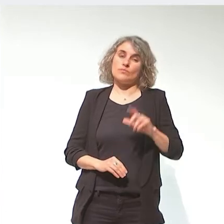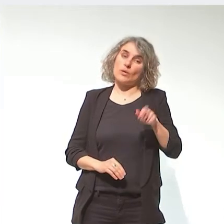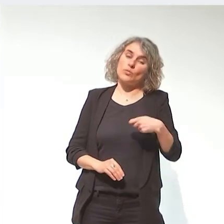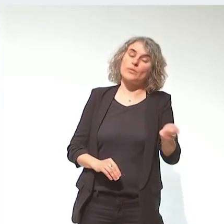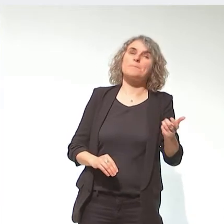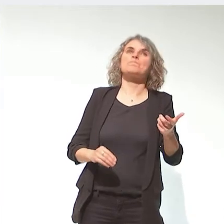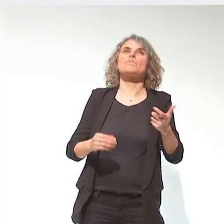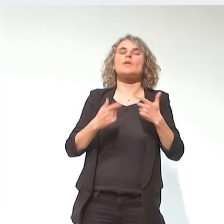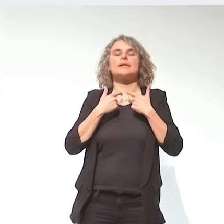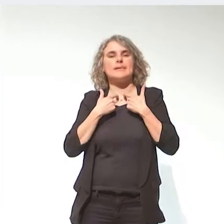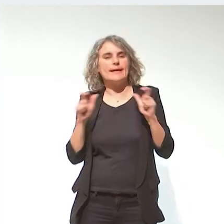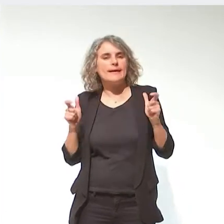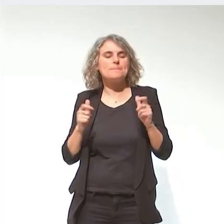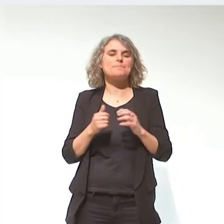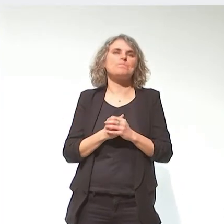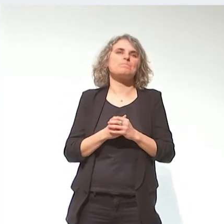competence.